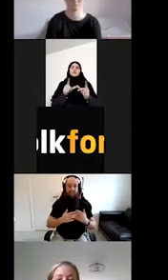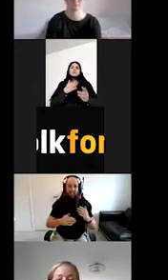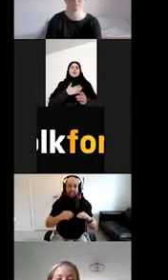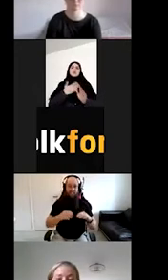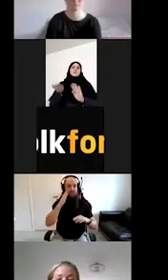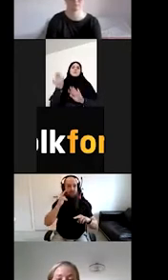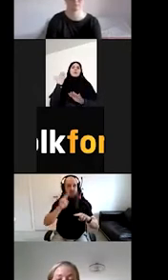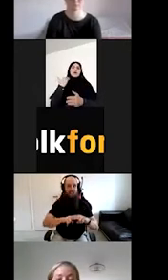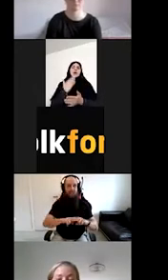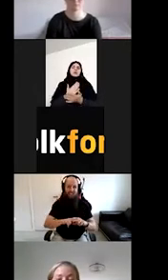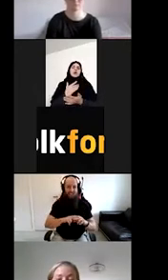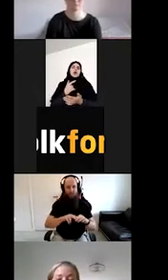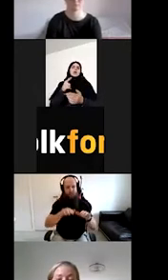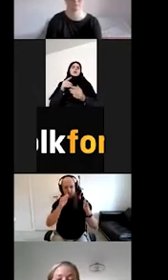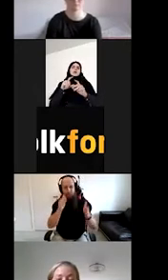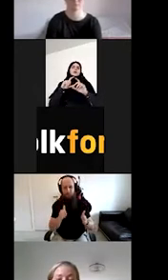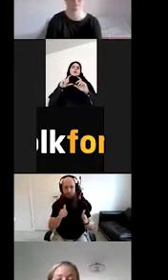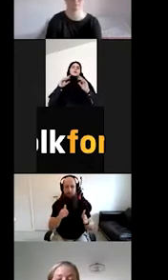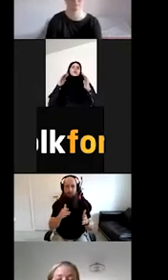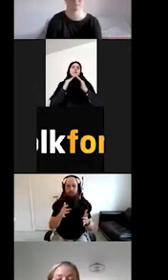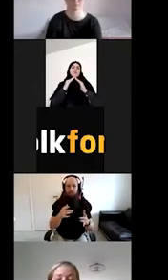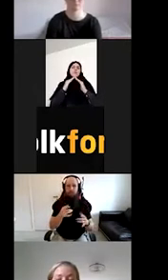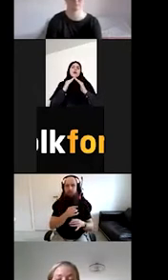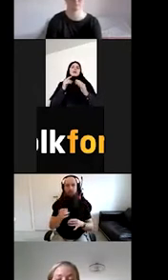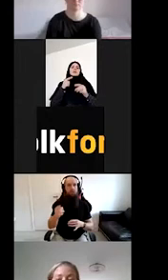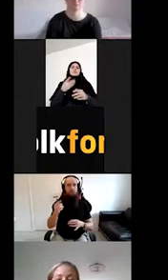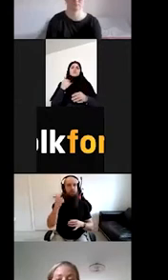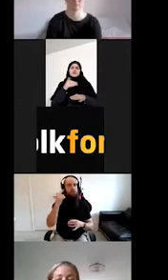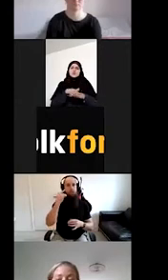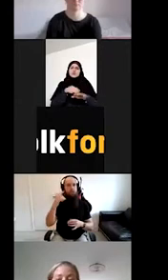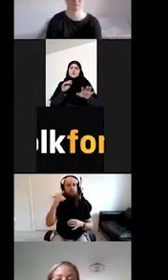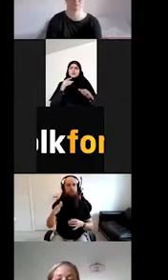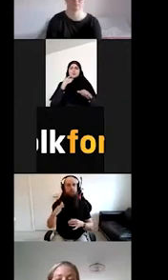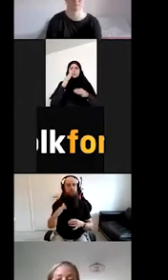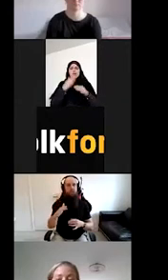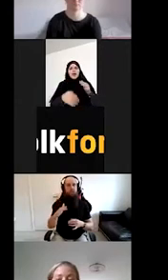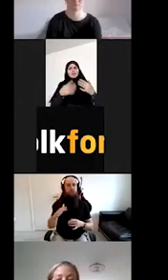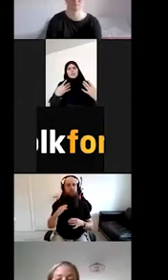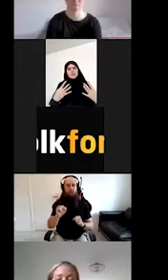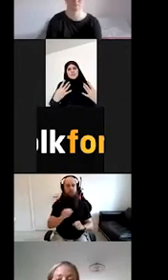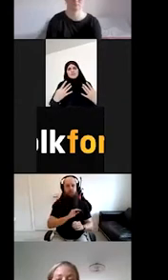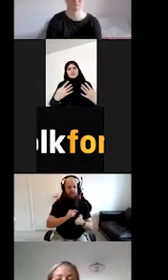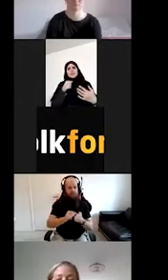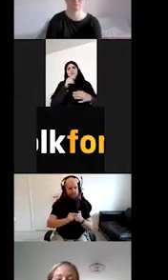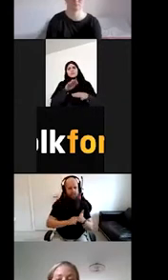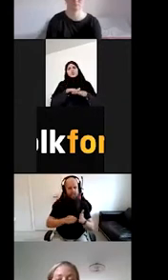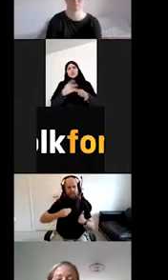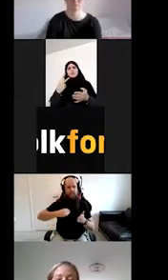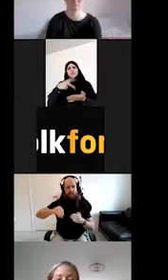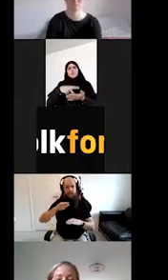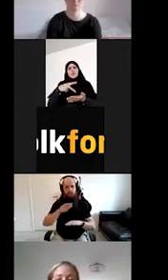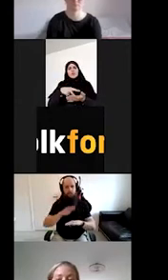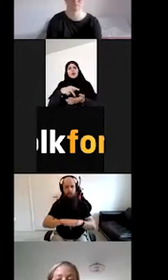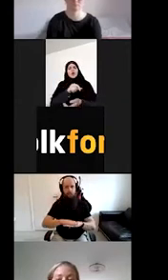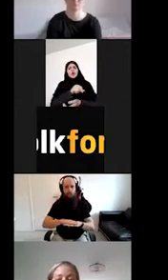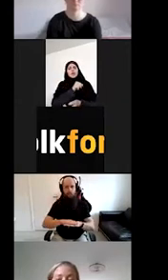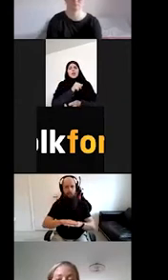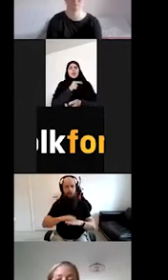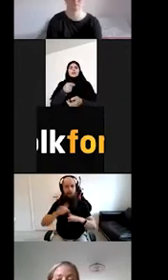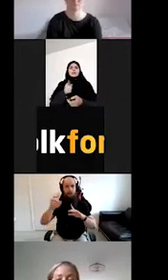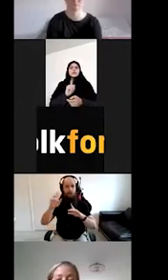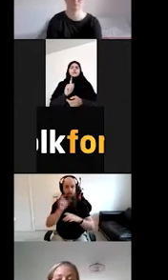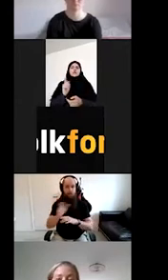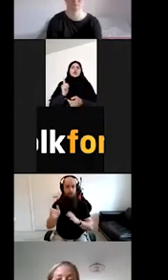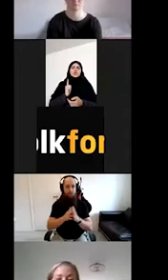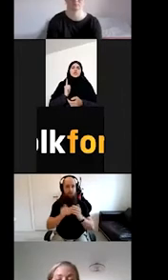early 2000s, that there would be any specific measures in place for persons with